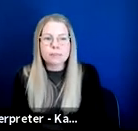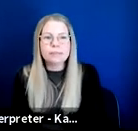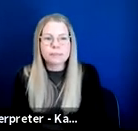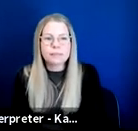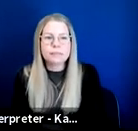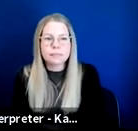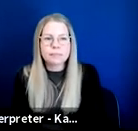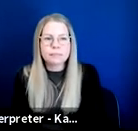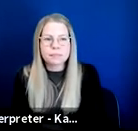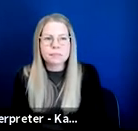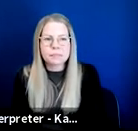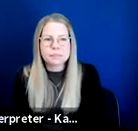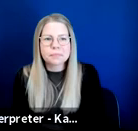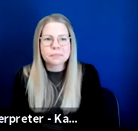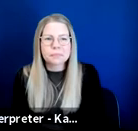fall.